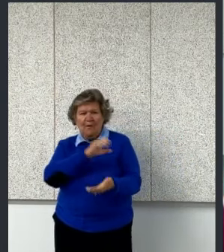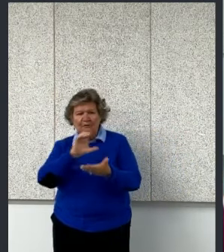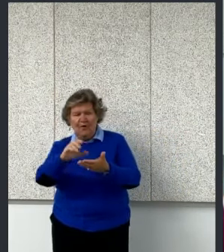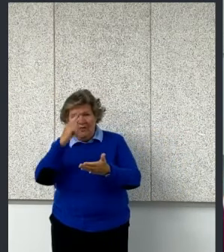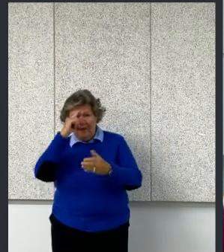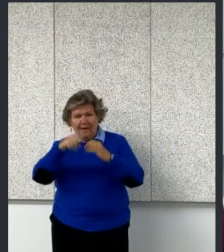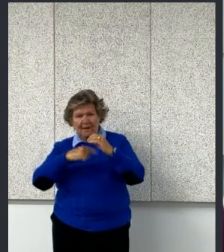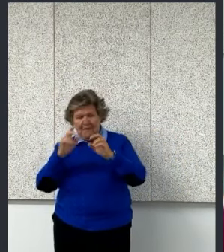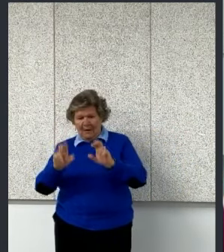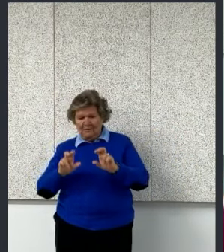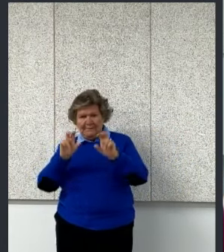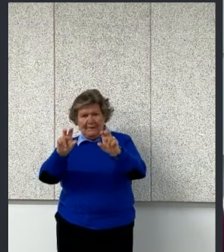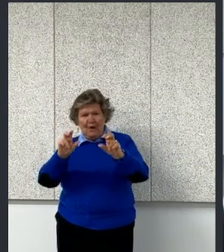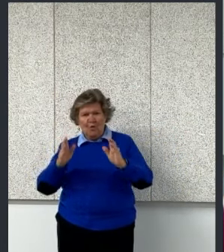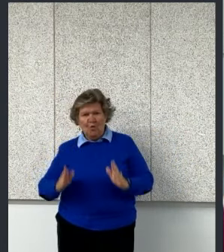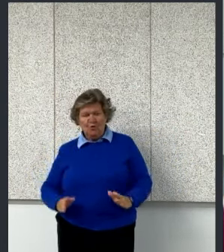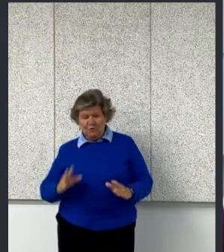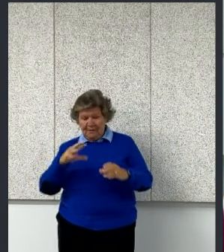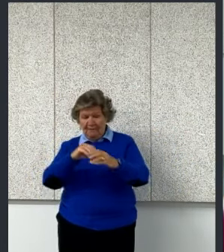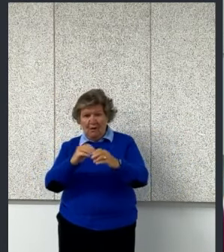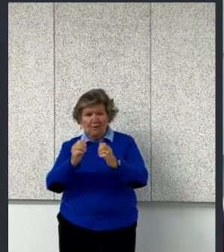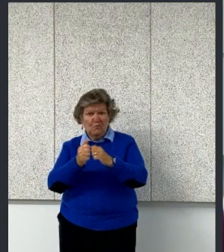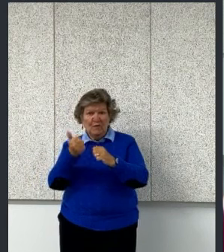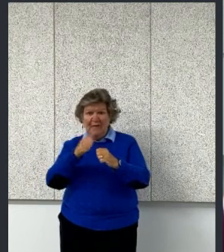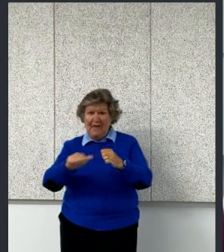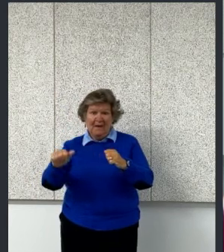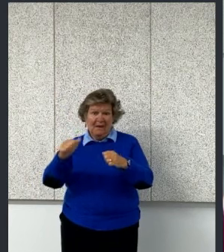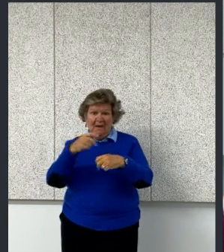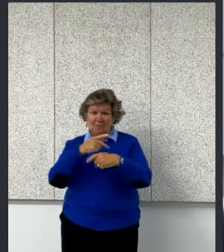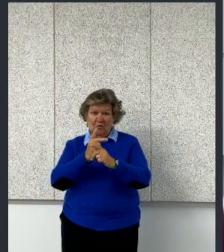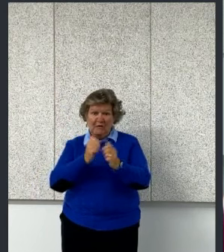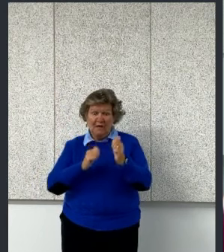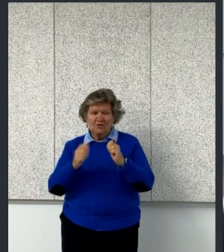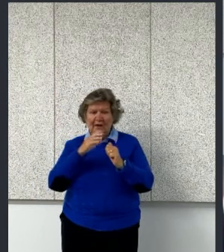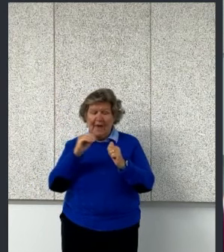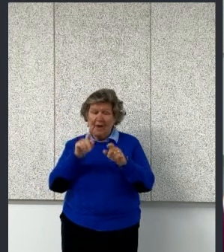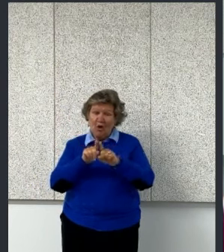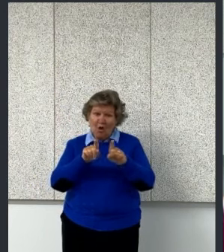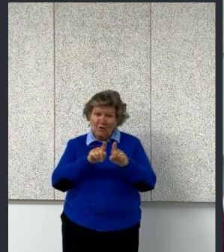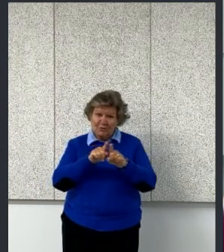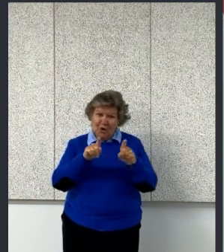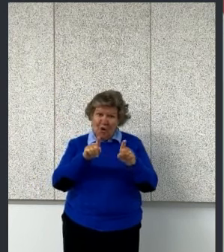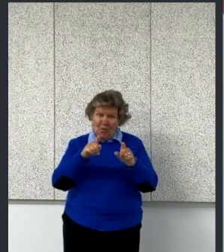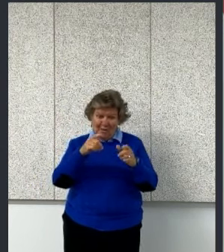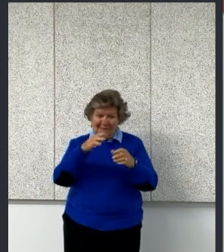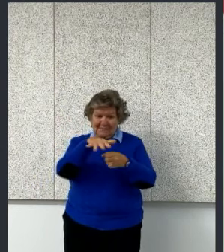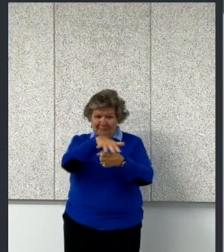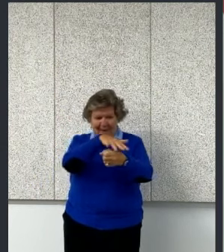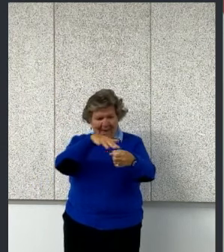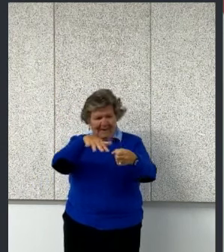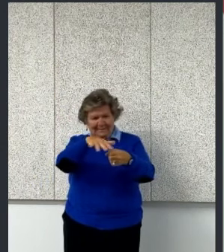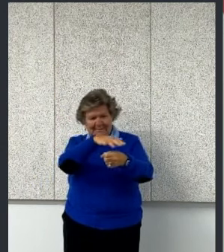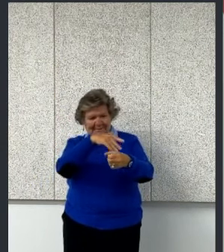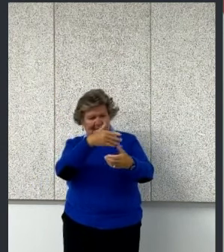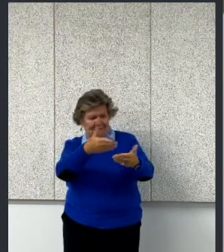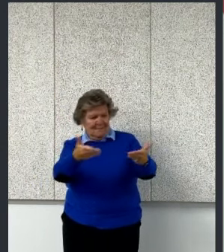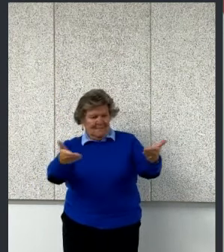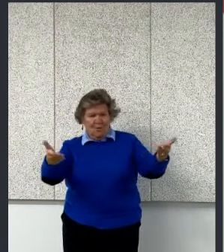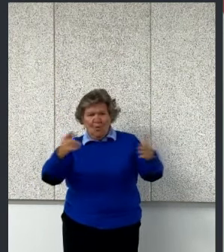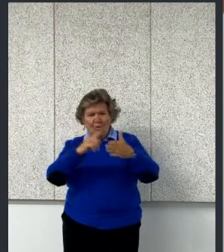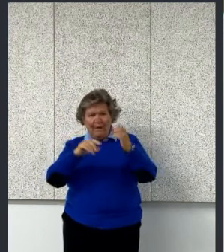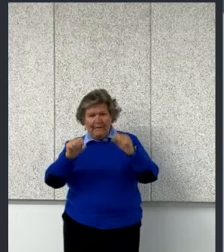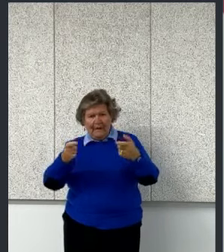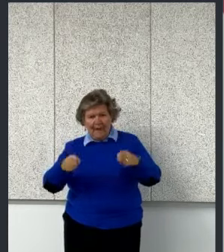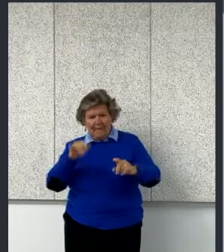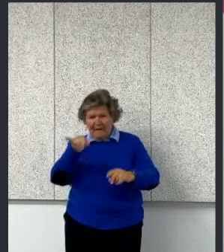stakeholders, right? Like involved in any production and also the premium of space, and what can happen in the spaces. Are your